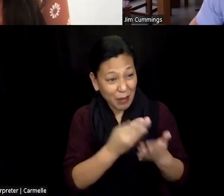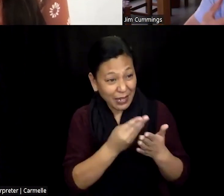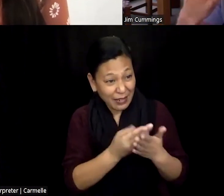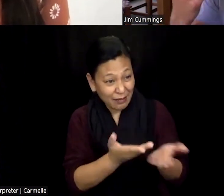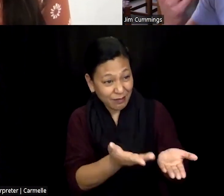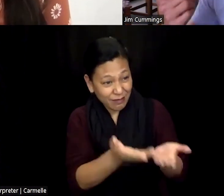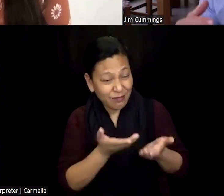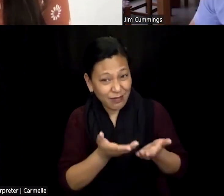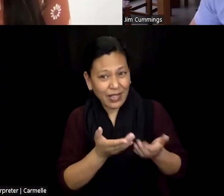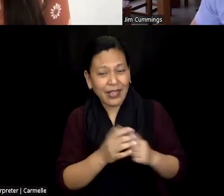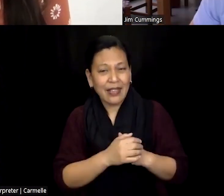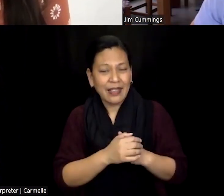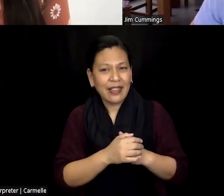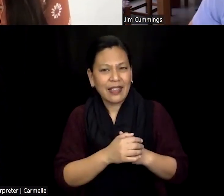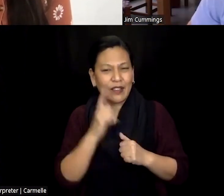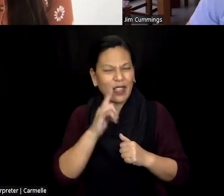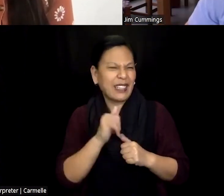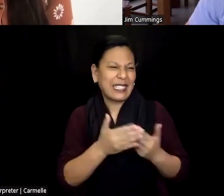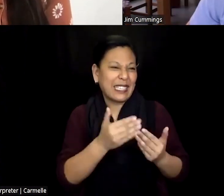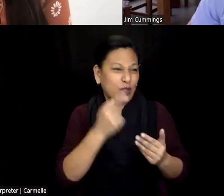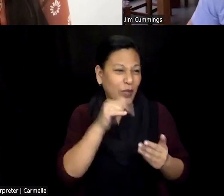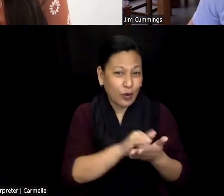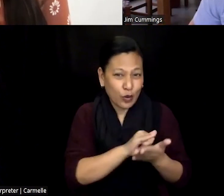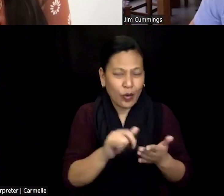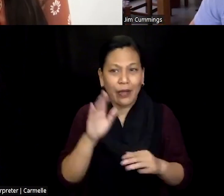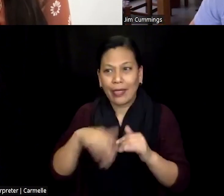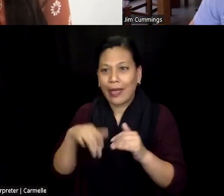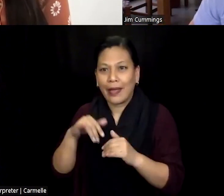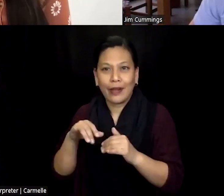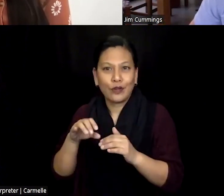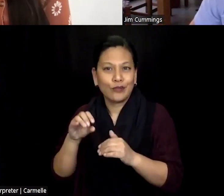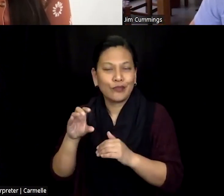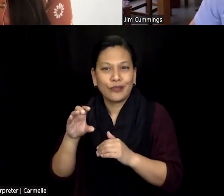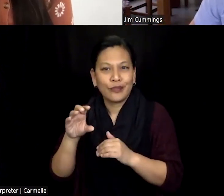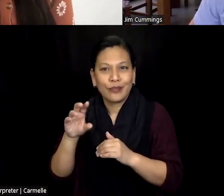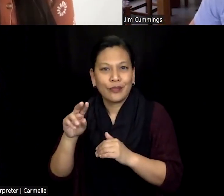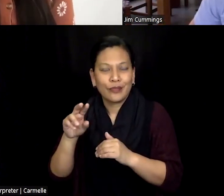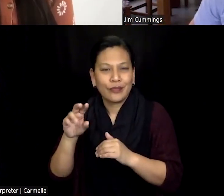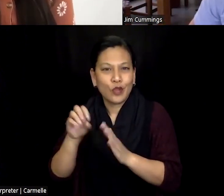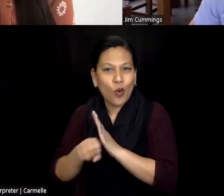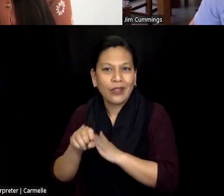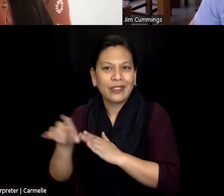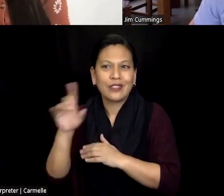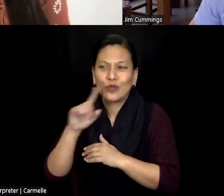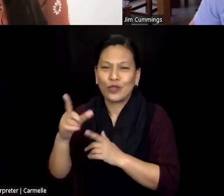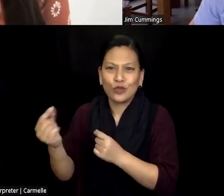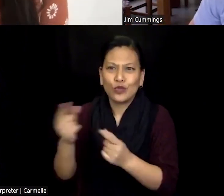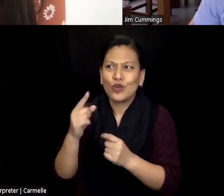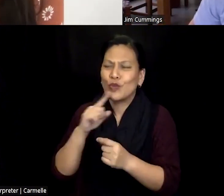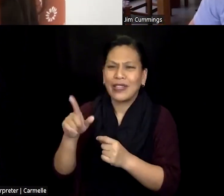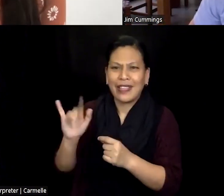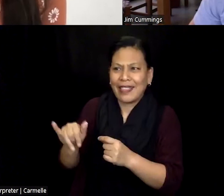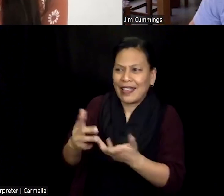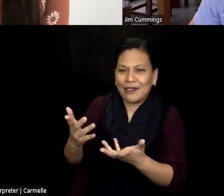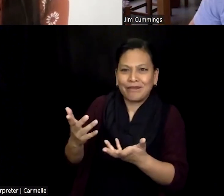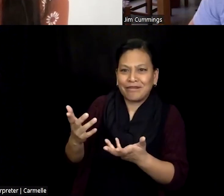for someone from New Orleans who is this aw shucks guy. I needed that. To do the thing. So yeah, I think really that fear of